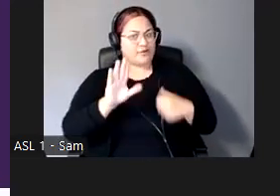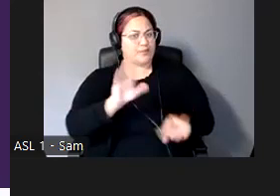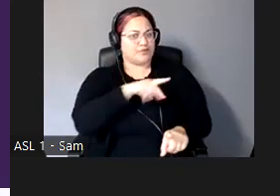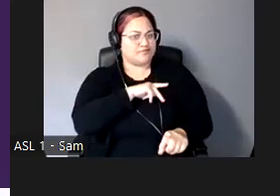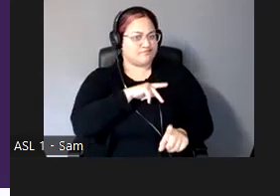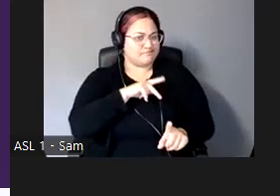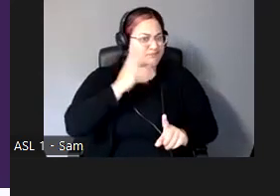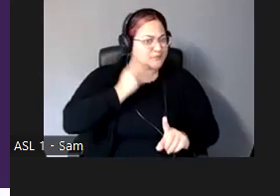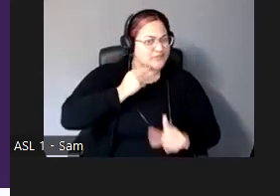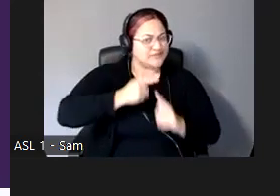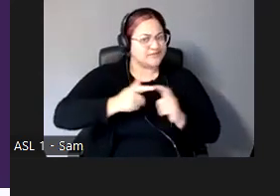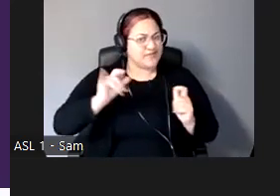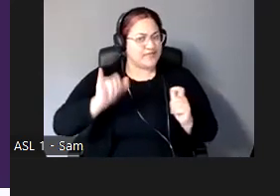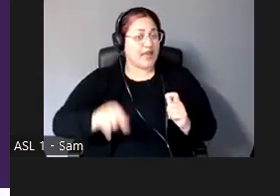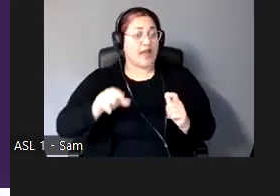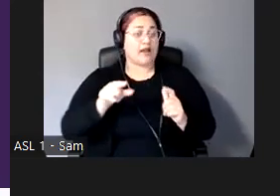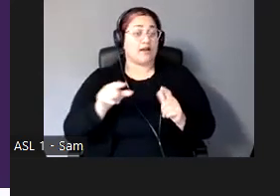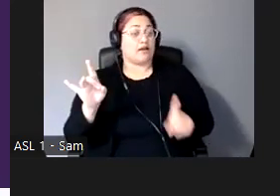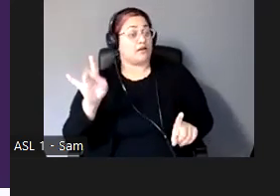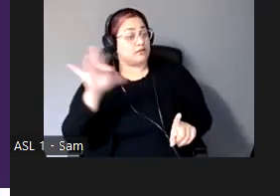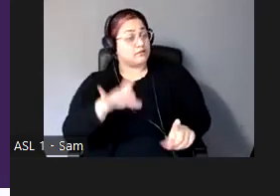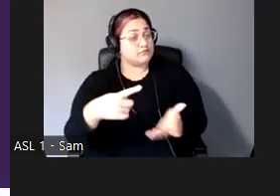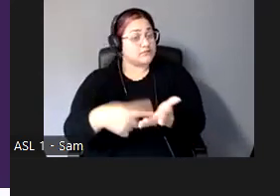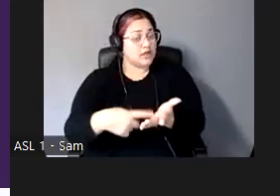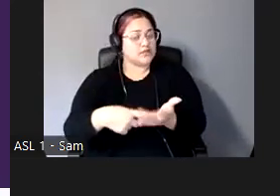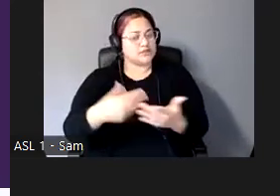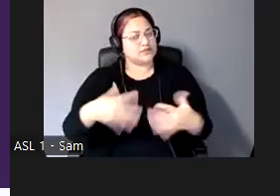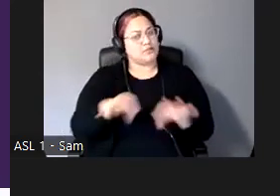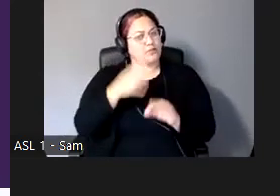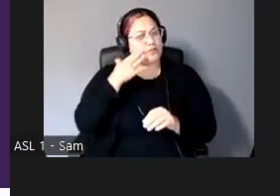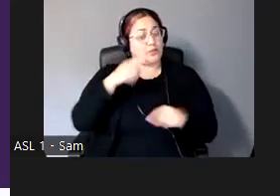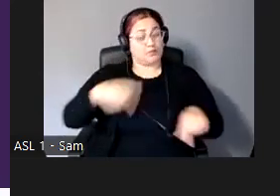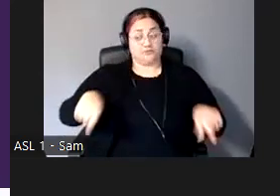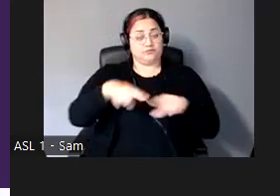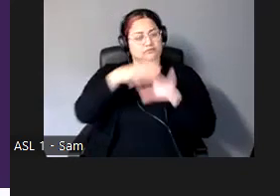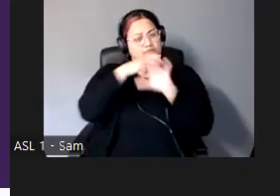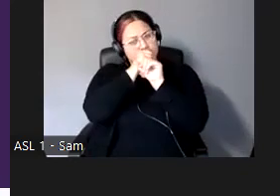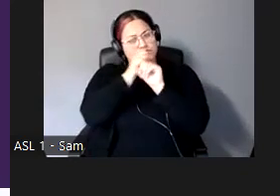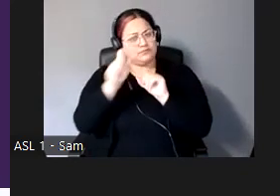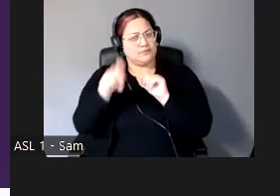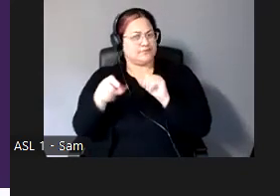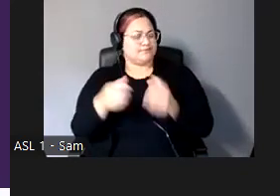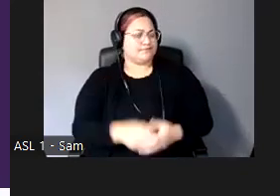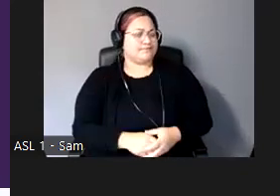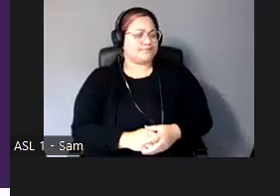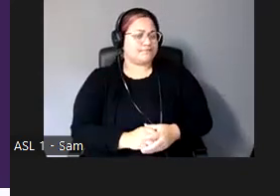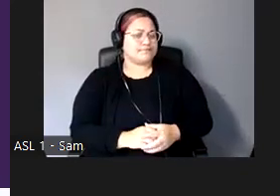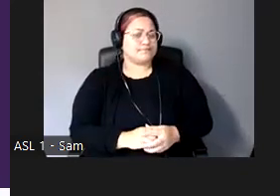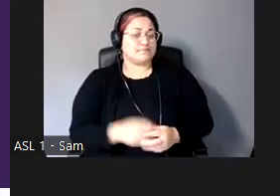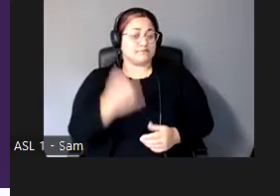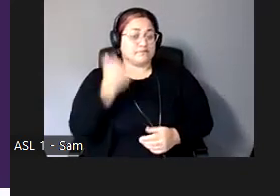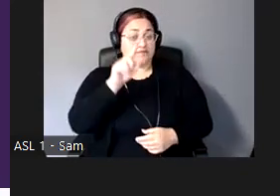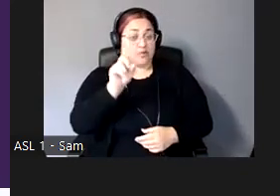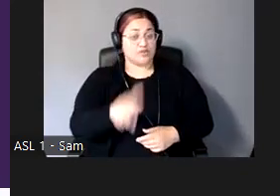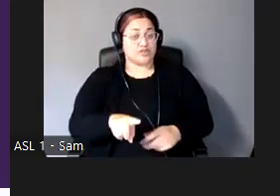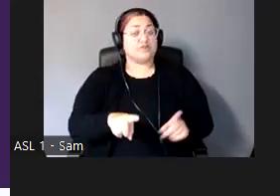that we are respecting your privacy and confidentiality. So if you have a question, maybe just putting that in more general